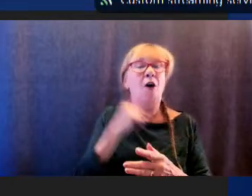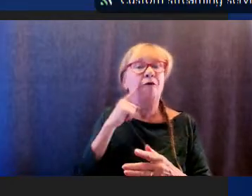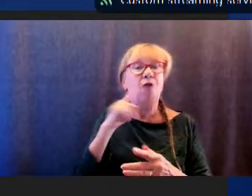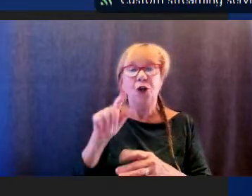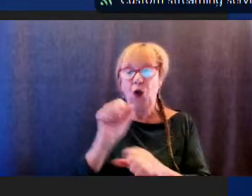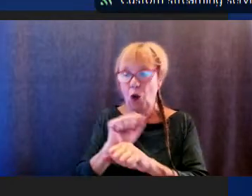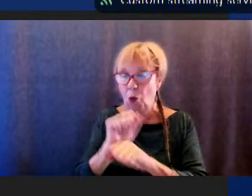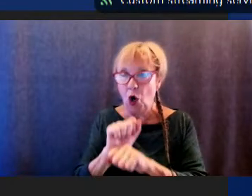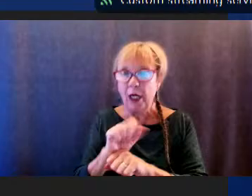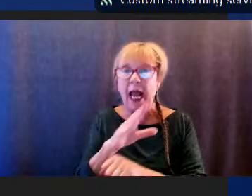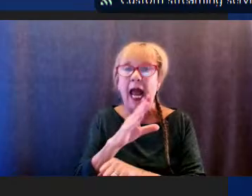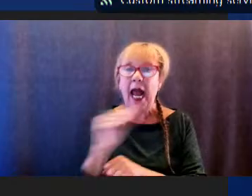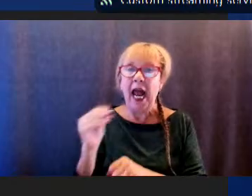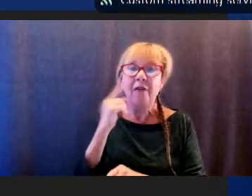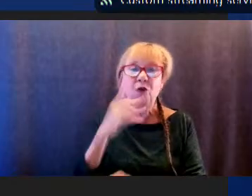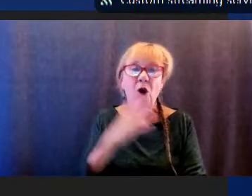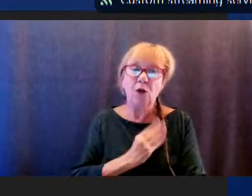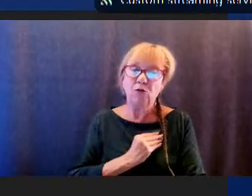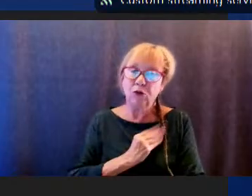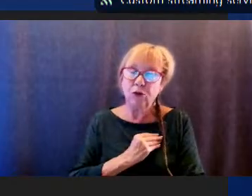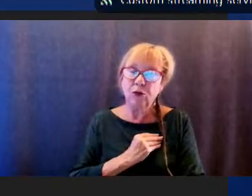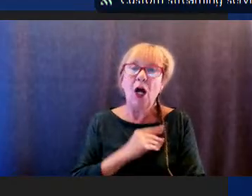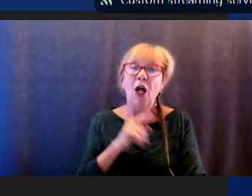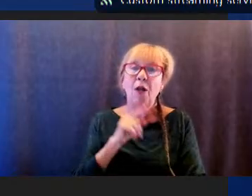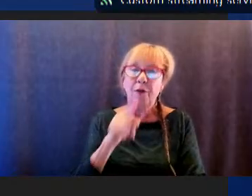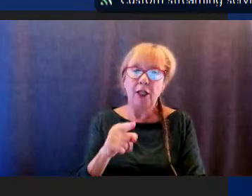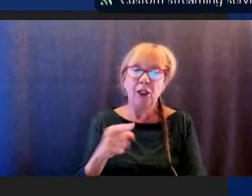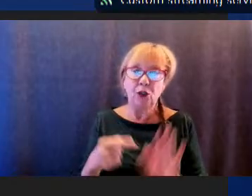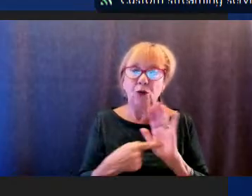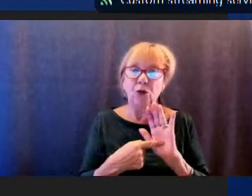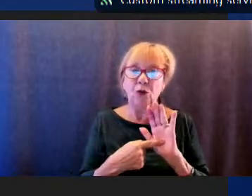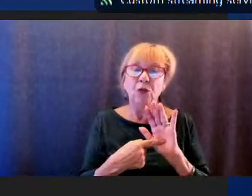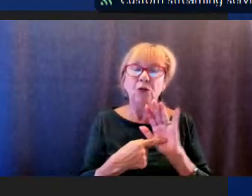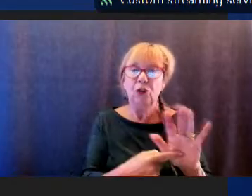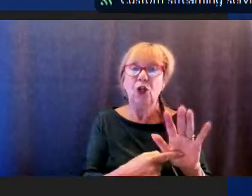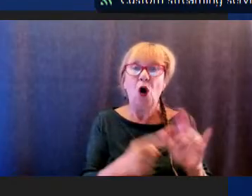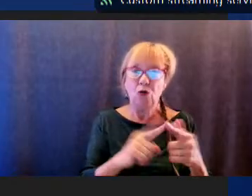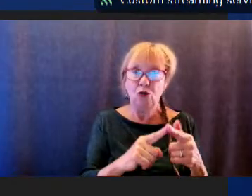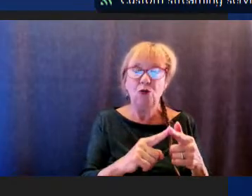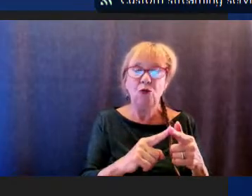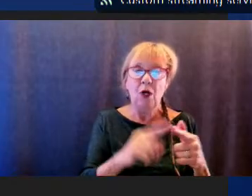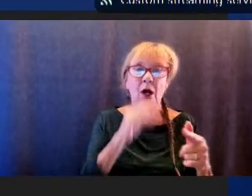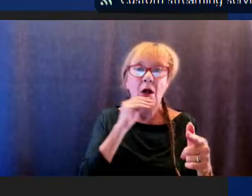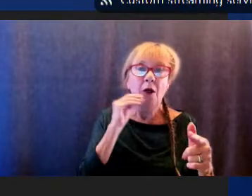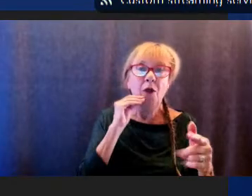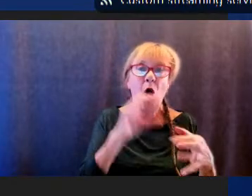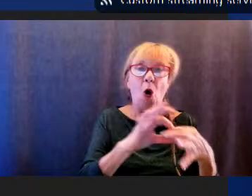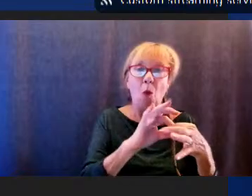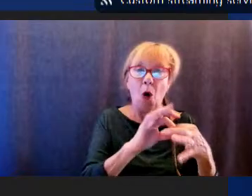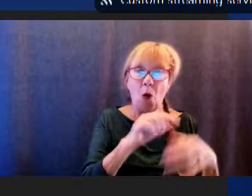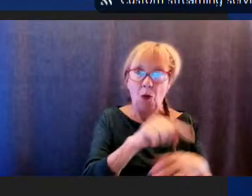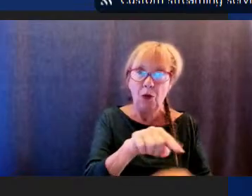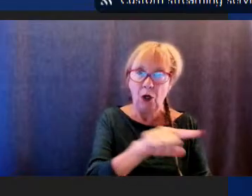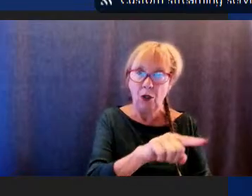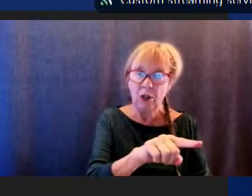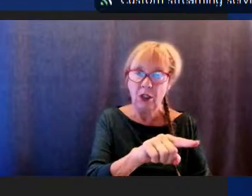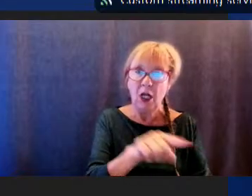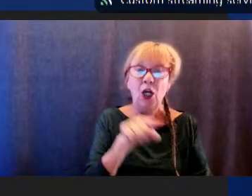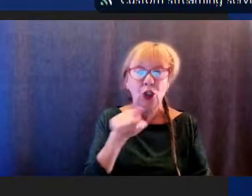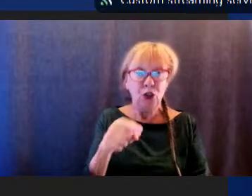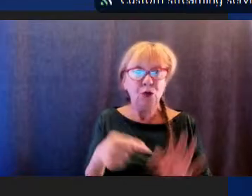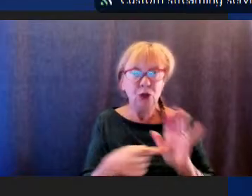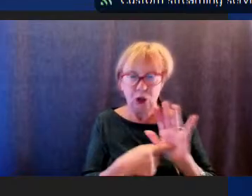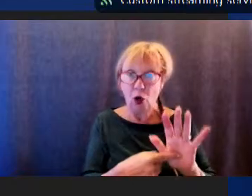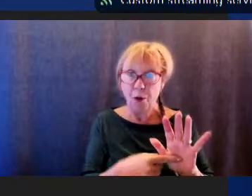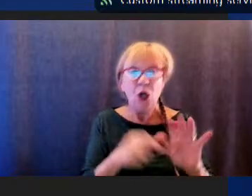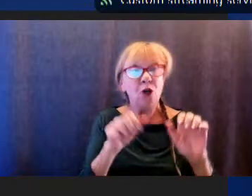that you've shown to homeowners who have faced such a difficult time with the cleanup. And you have shown them that you, in fact, can get it